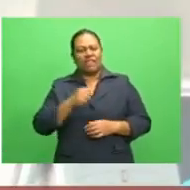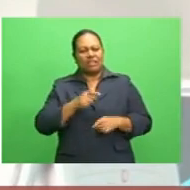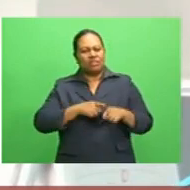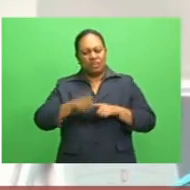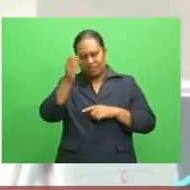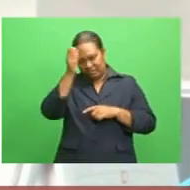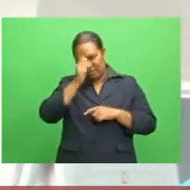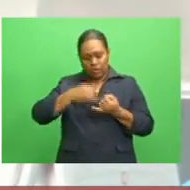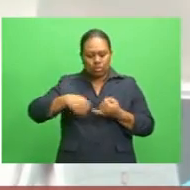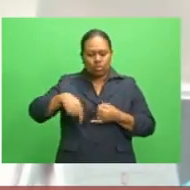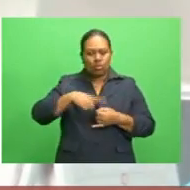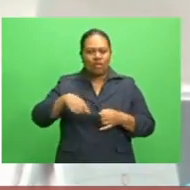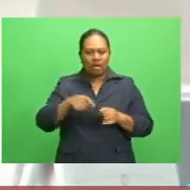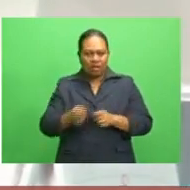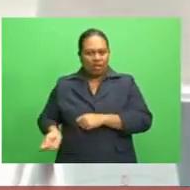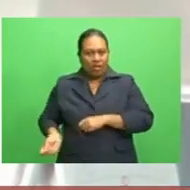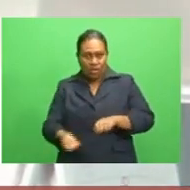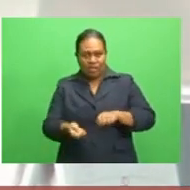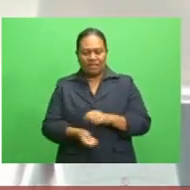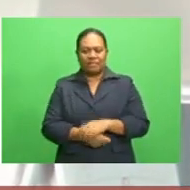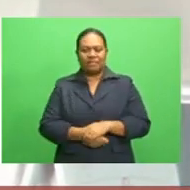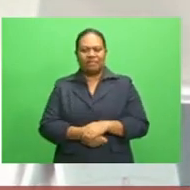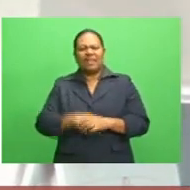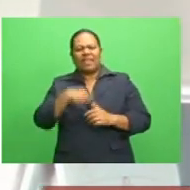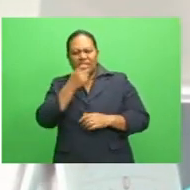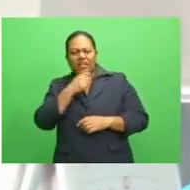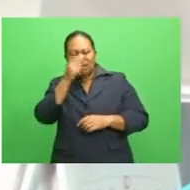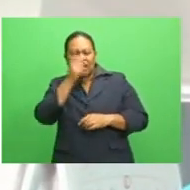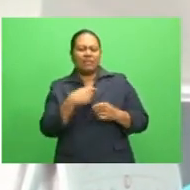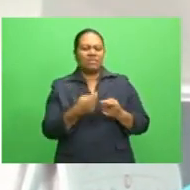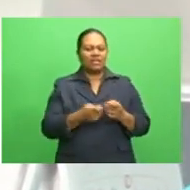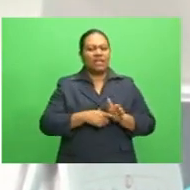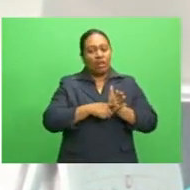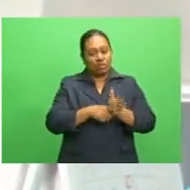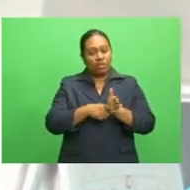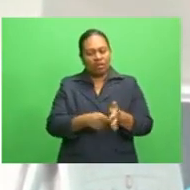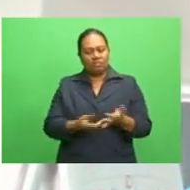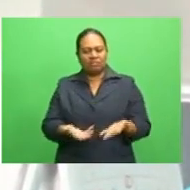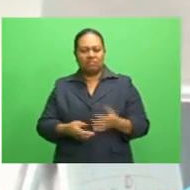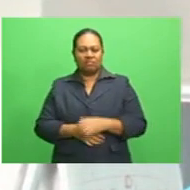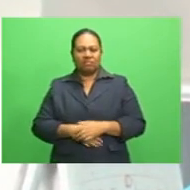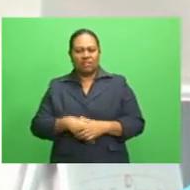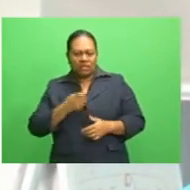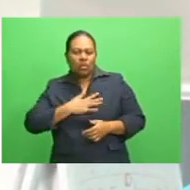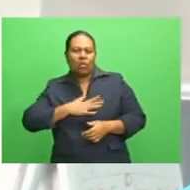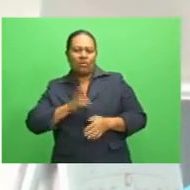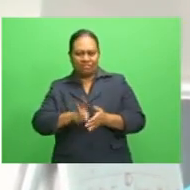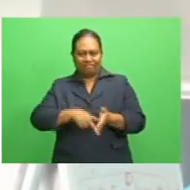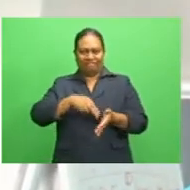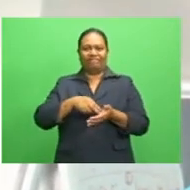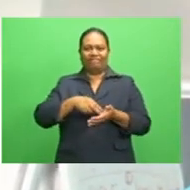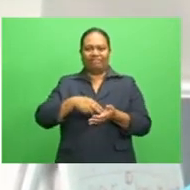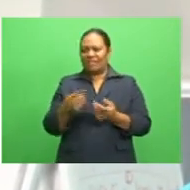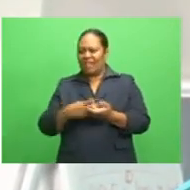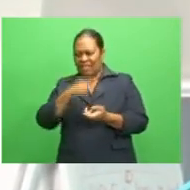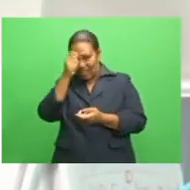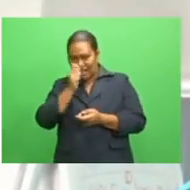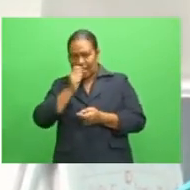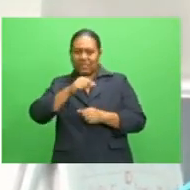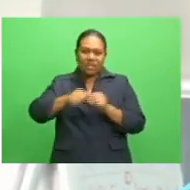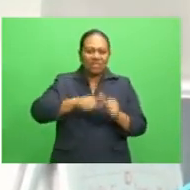Hockey. We also have a few clubs in Lautoka. We're also looking to reviving other clubs, the association in